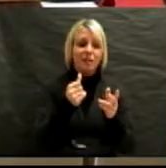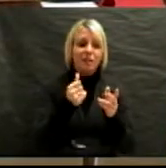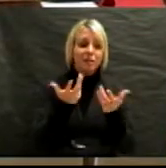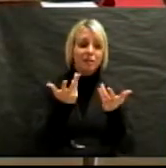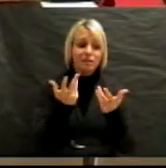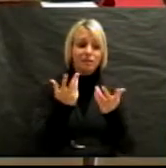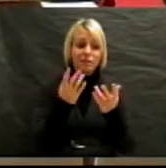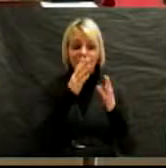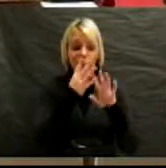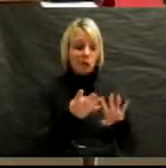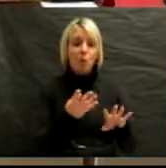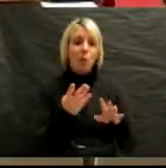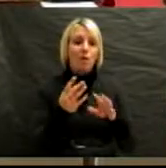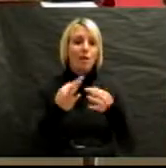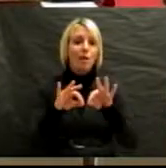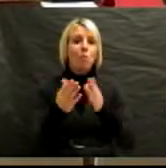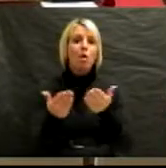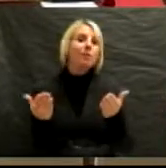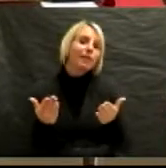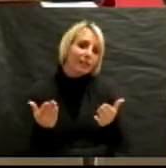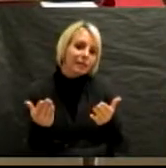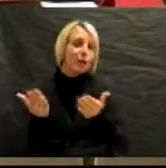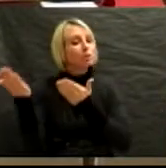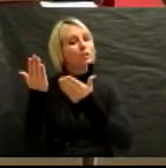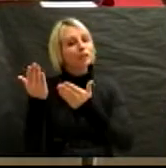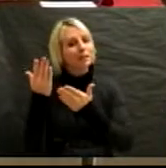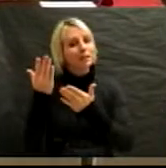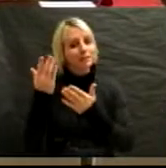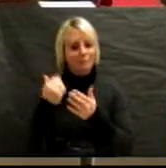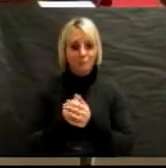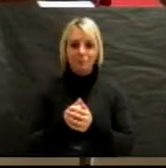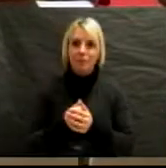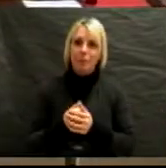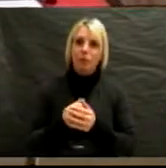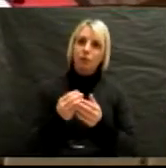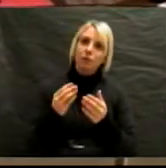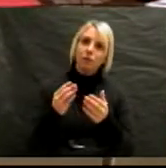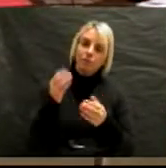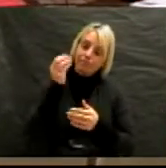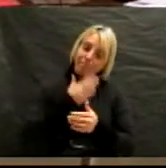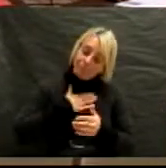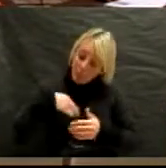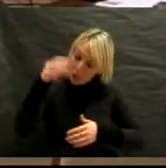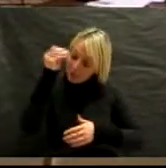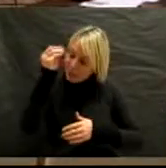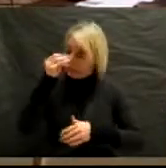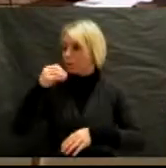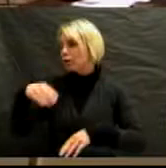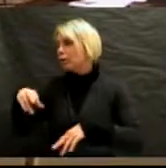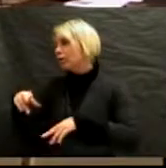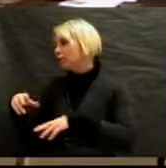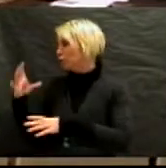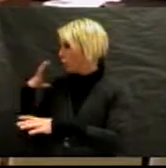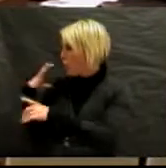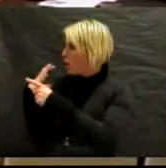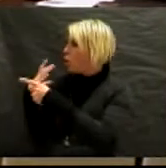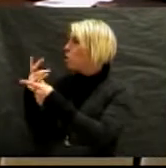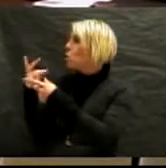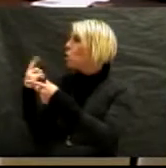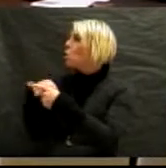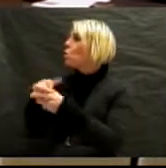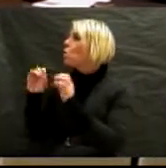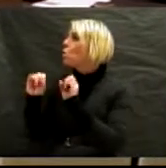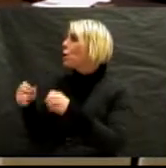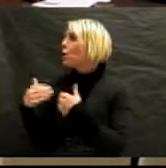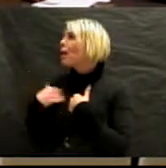that was probably 50 cents. Mr. Chair, that, you know, we could have where if you want to take a salary, you take it, the ones that don't. But it's not like